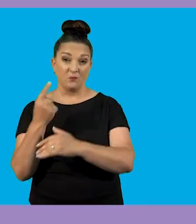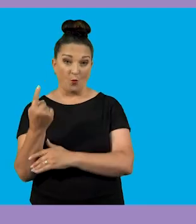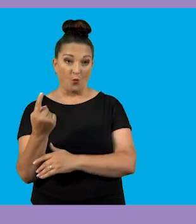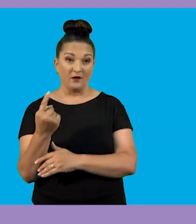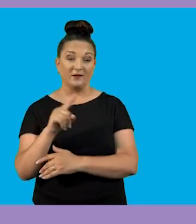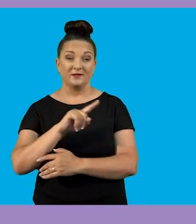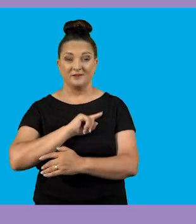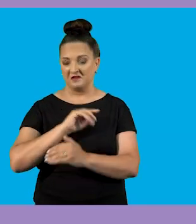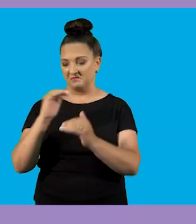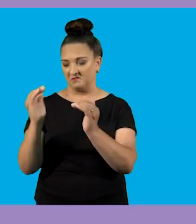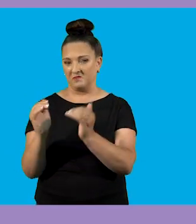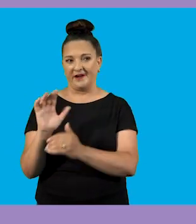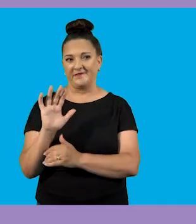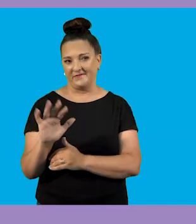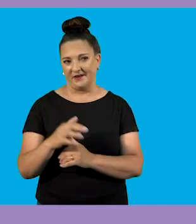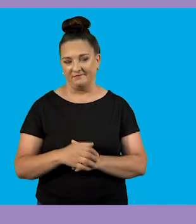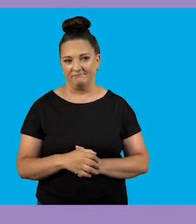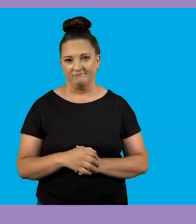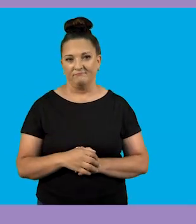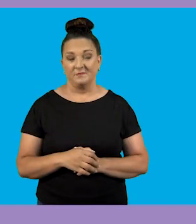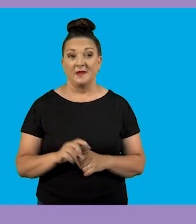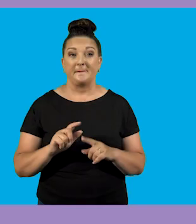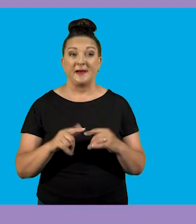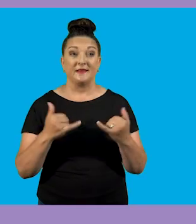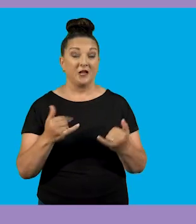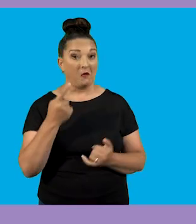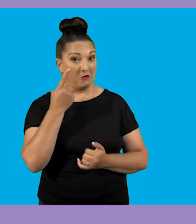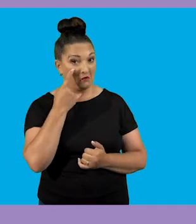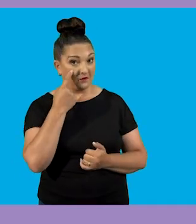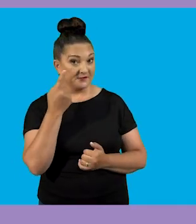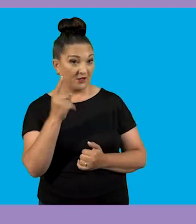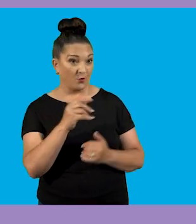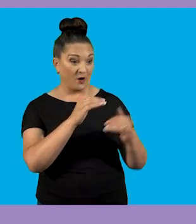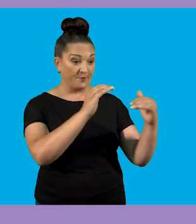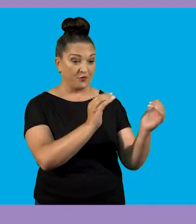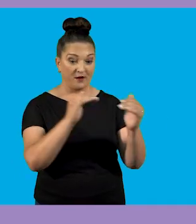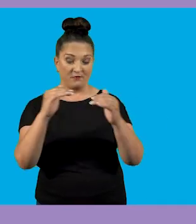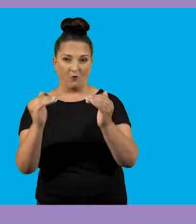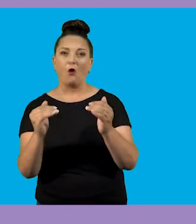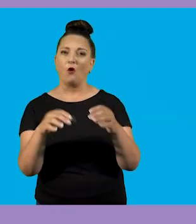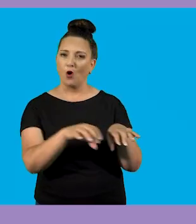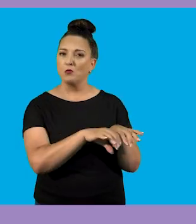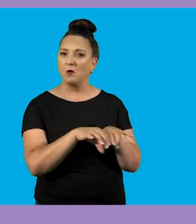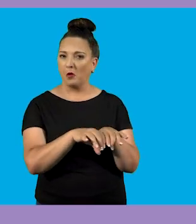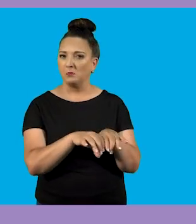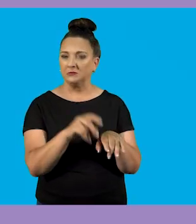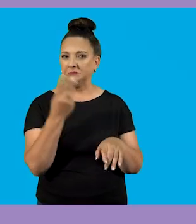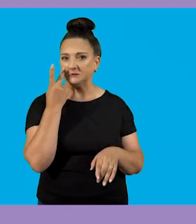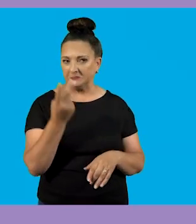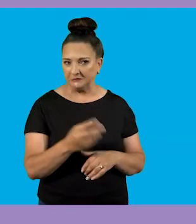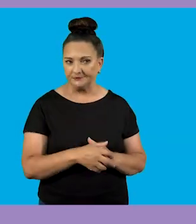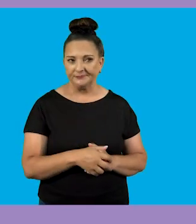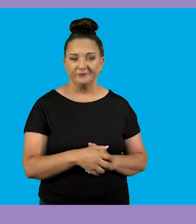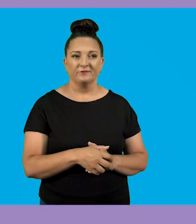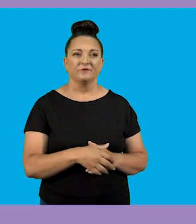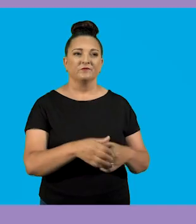leave us with the 5. Remember, this is the point where you notice that your brackets are common, and then we are going to